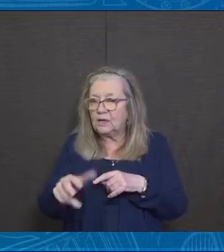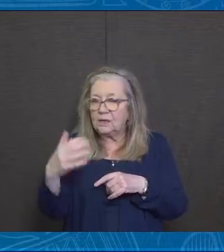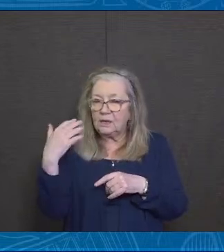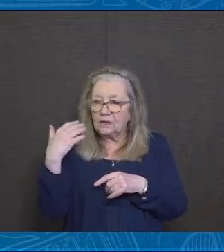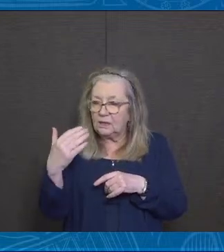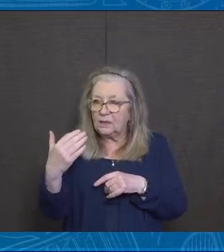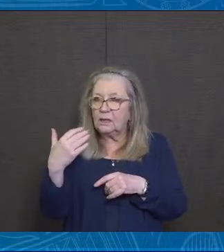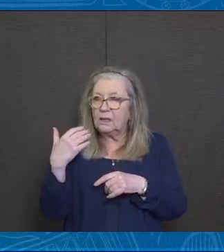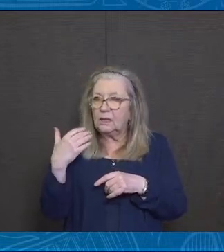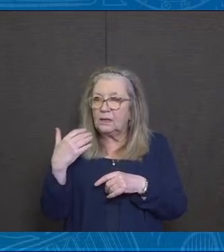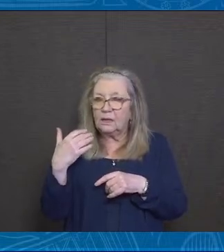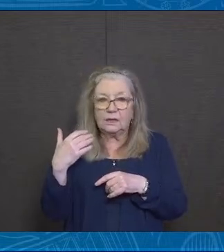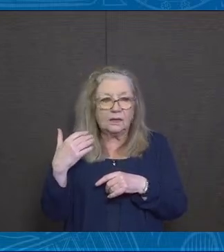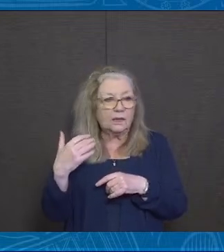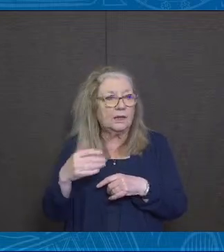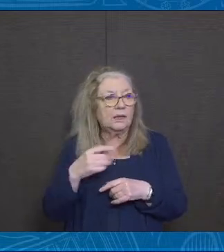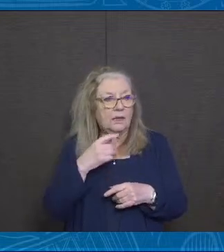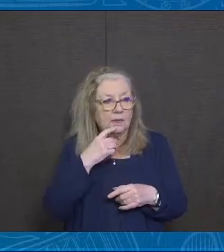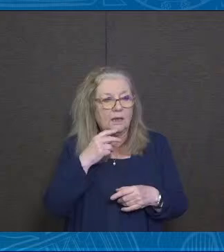several